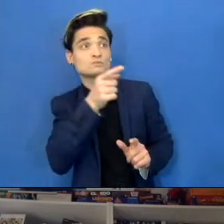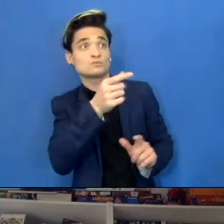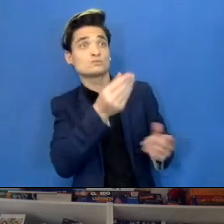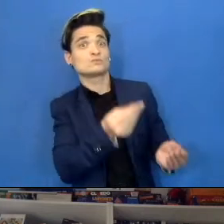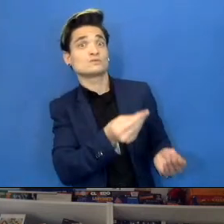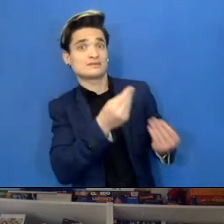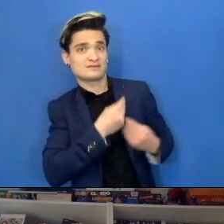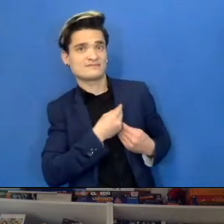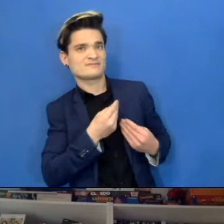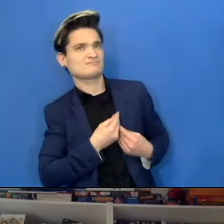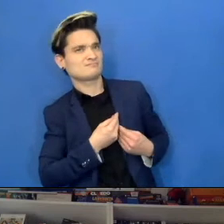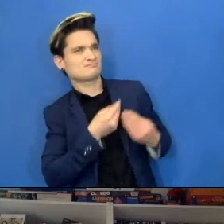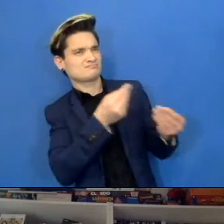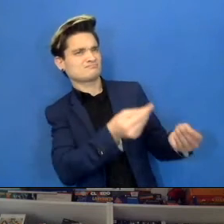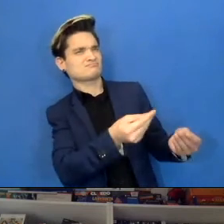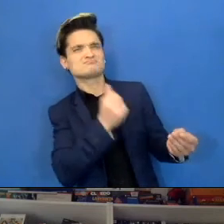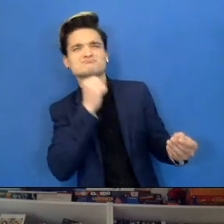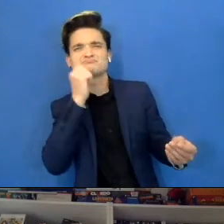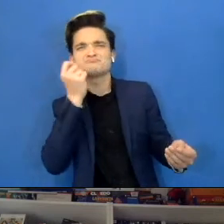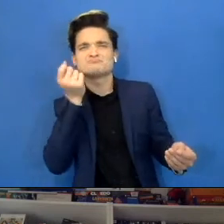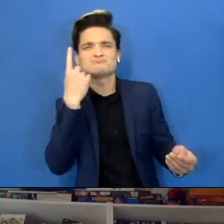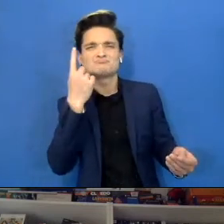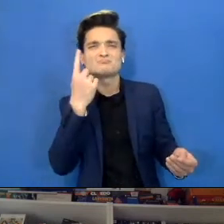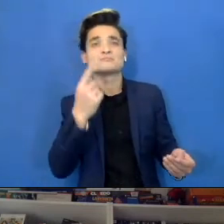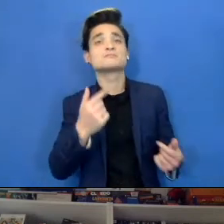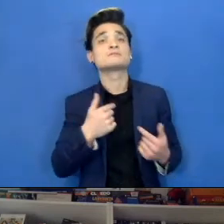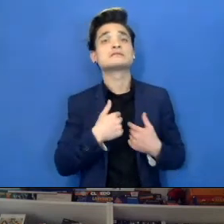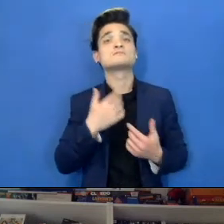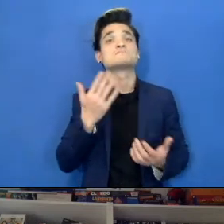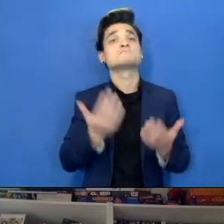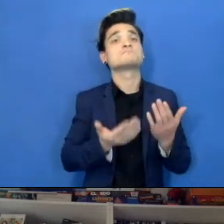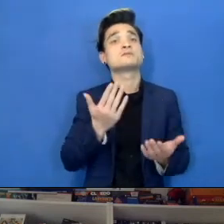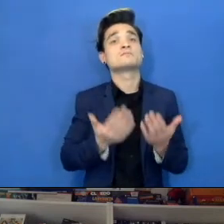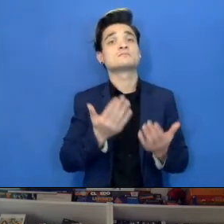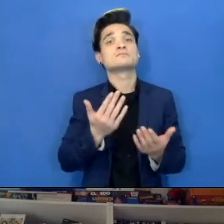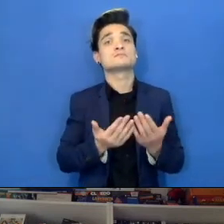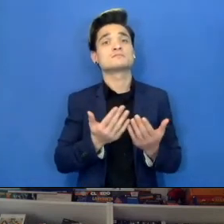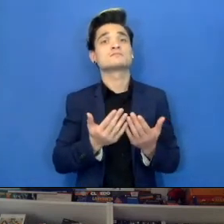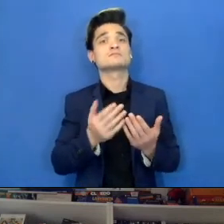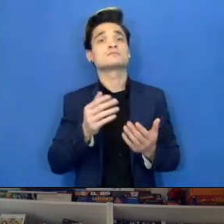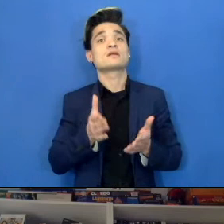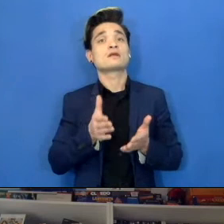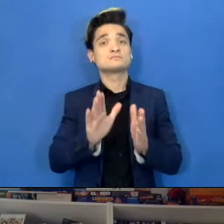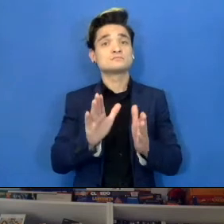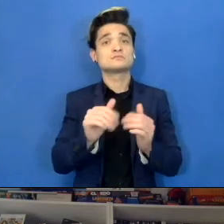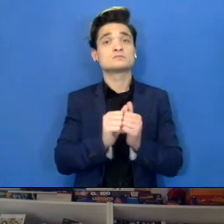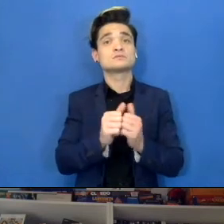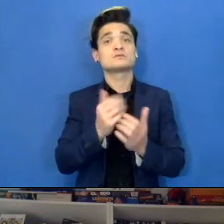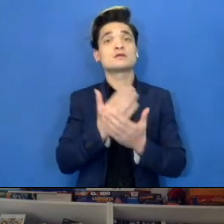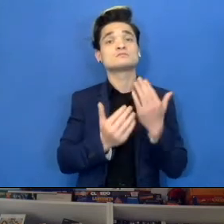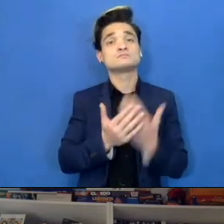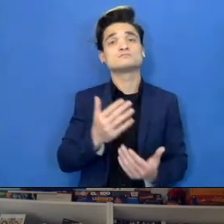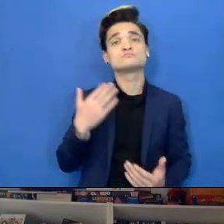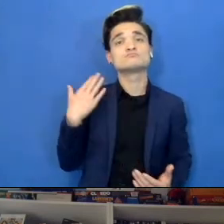consented to you putting your hand on my shoulder. Wake up the next day, I've got a pain in my shoulder. I do not want you to touch